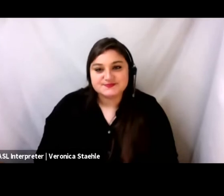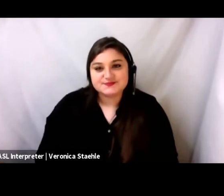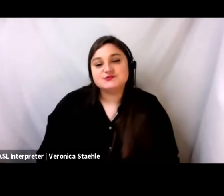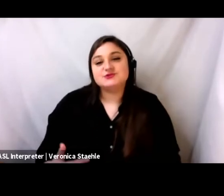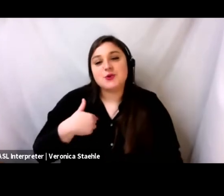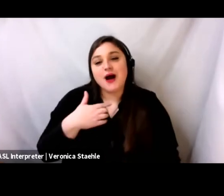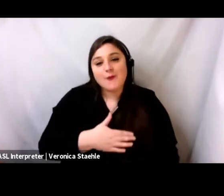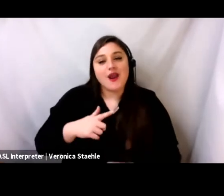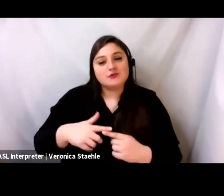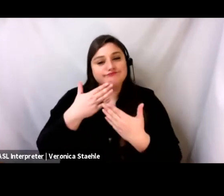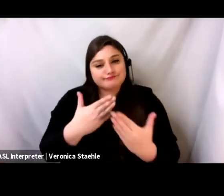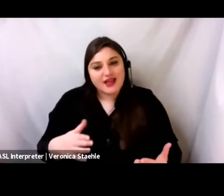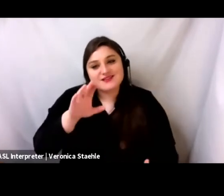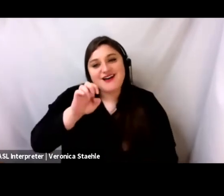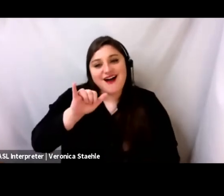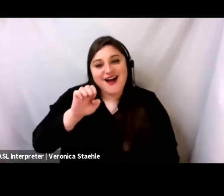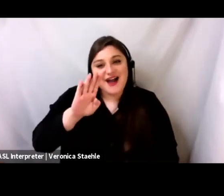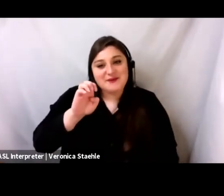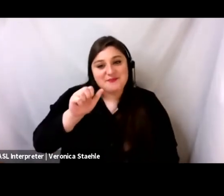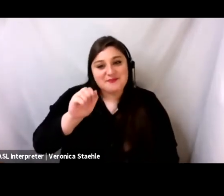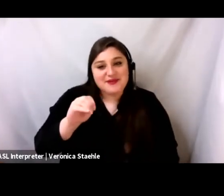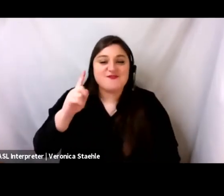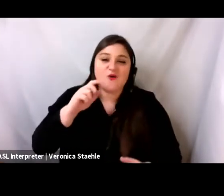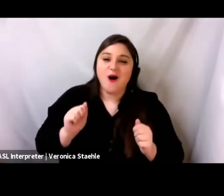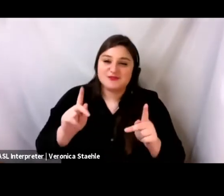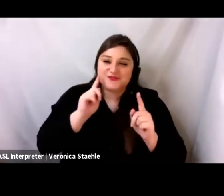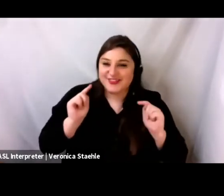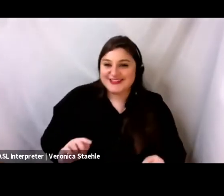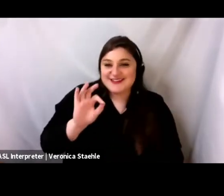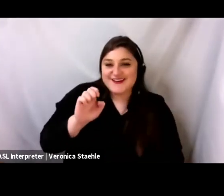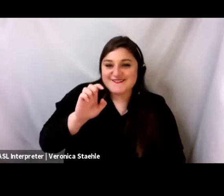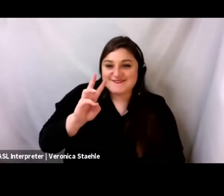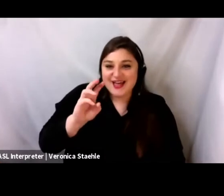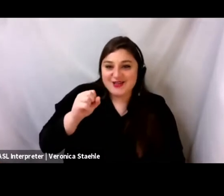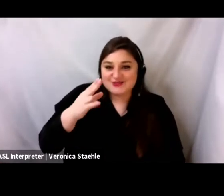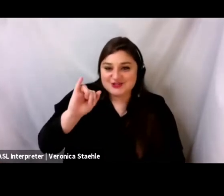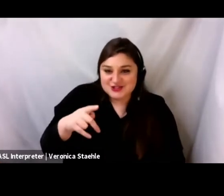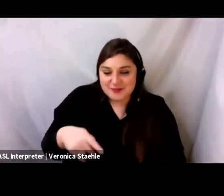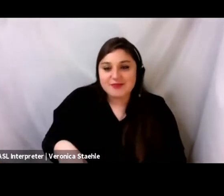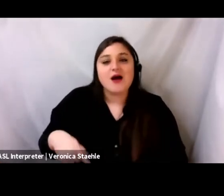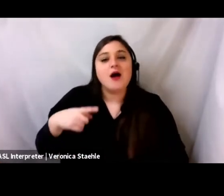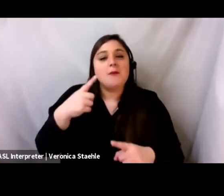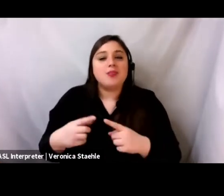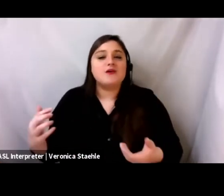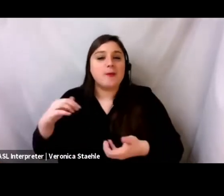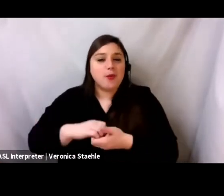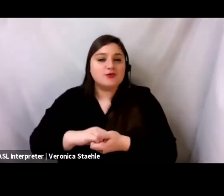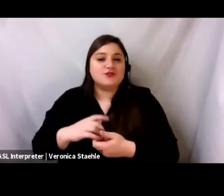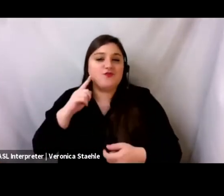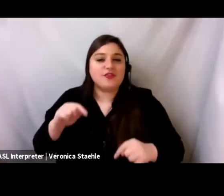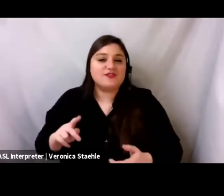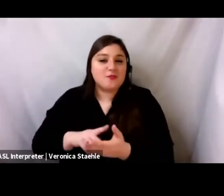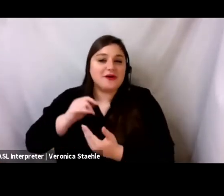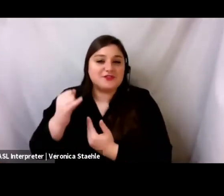profoundly Eyebeam for the chance to this fellowship, but also LaBec, who was a partnership of the project as